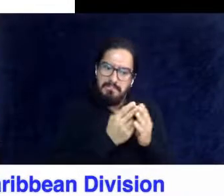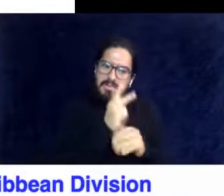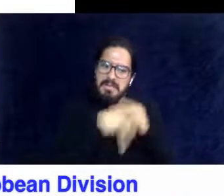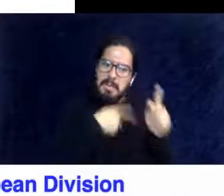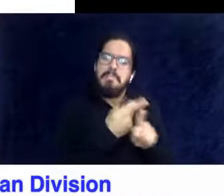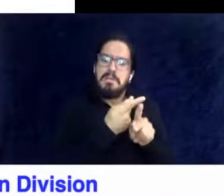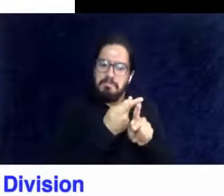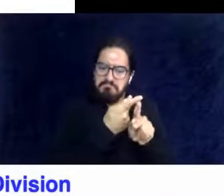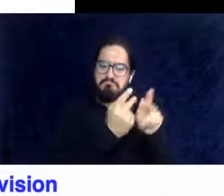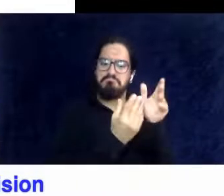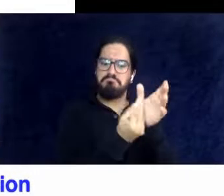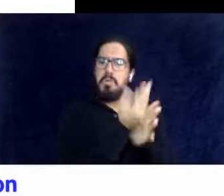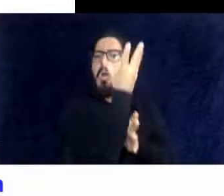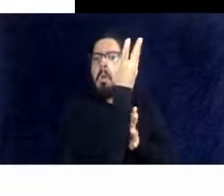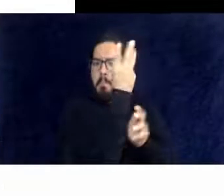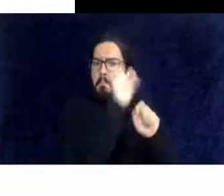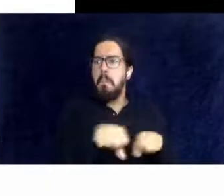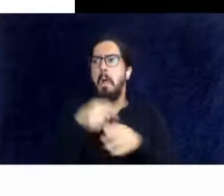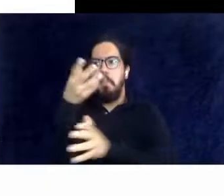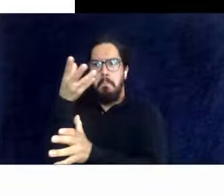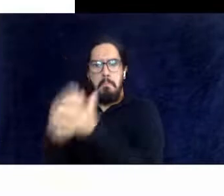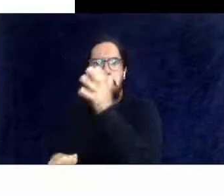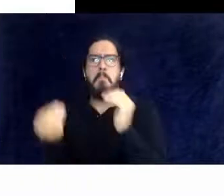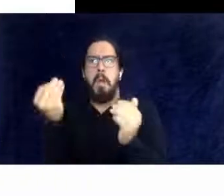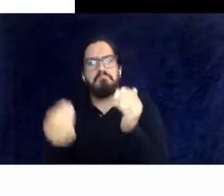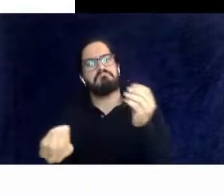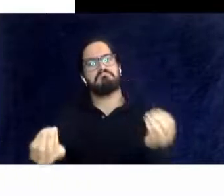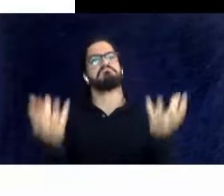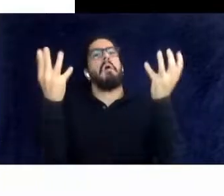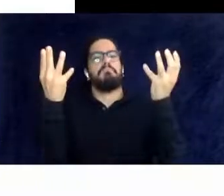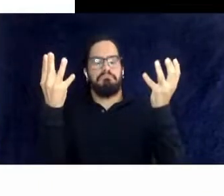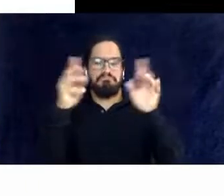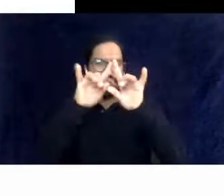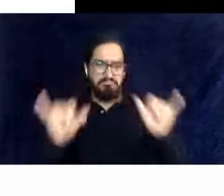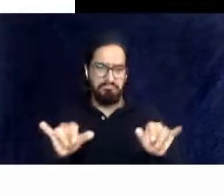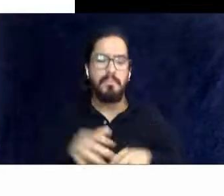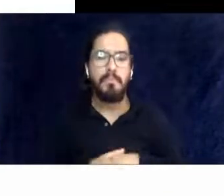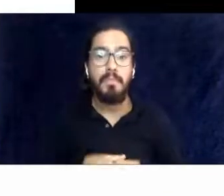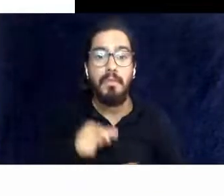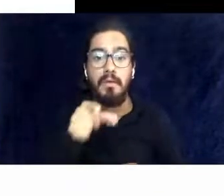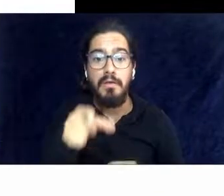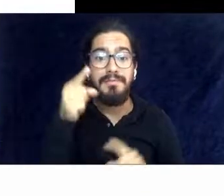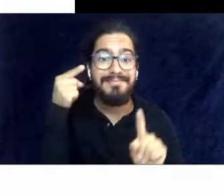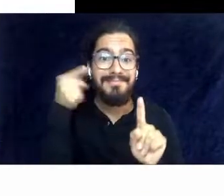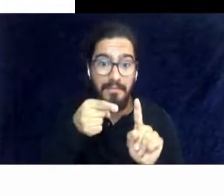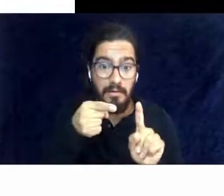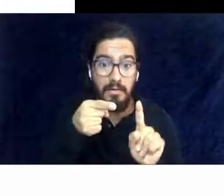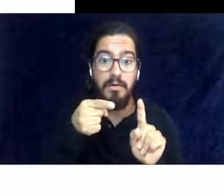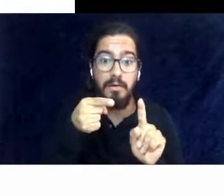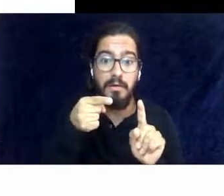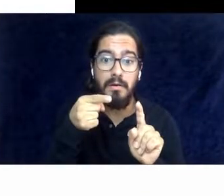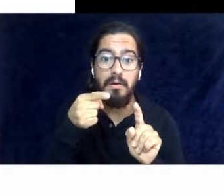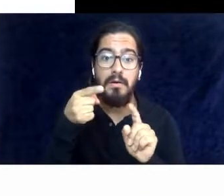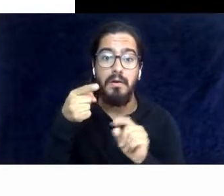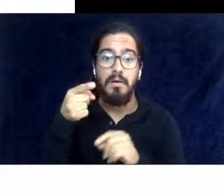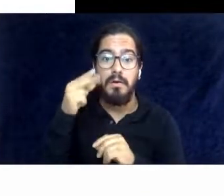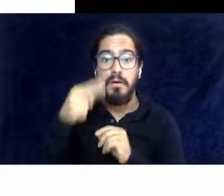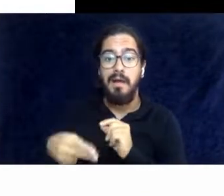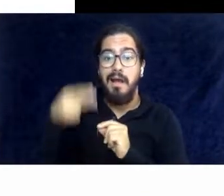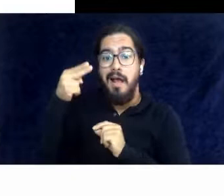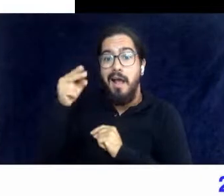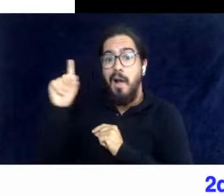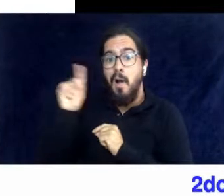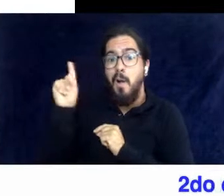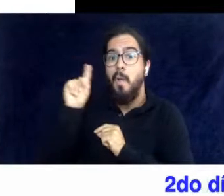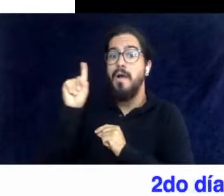my hypothesis on this model. I hypothesize that the species richness of these endophytes will be higher where the hurricane disturbances were